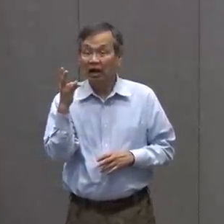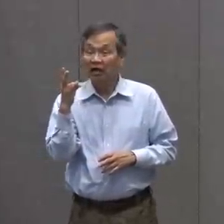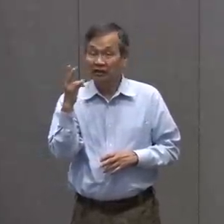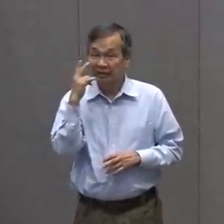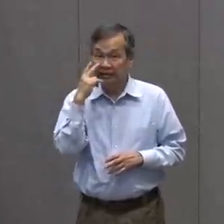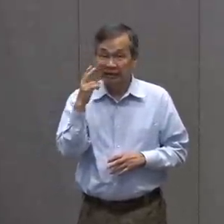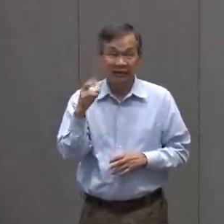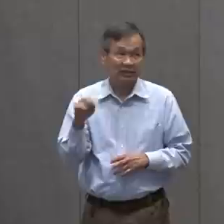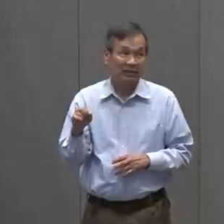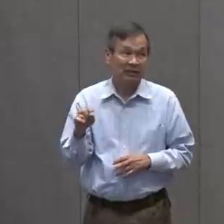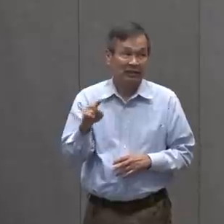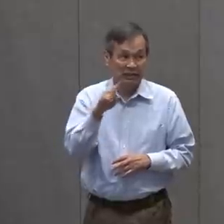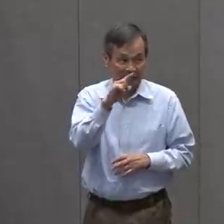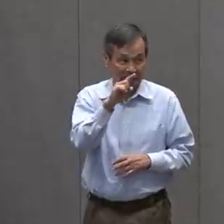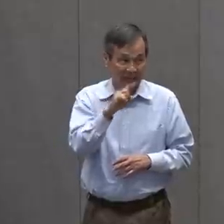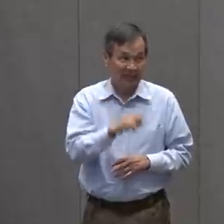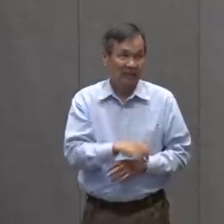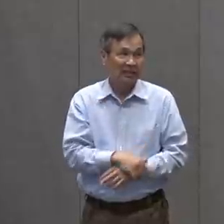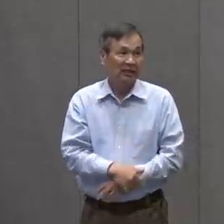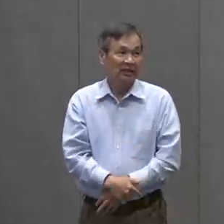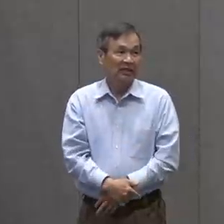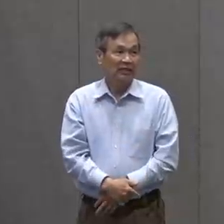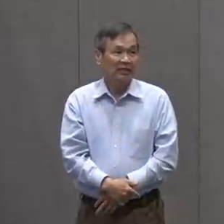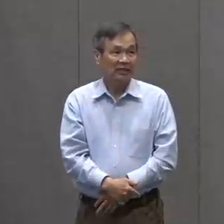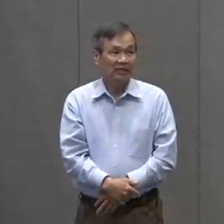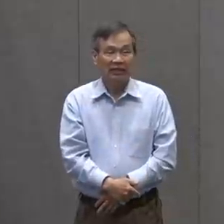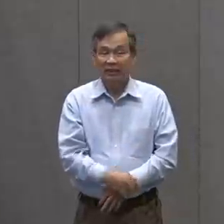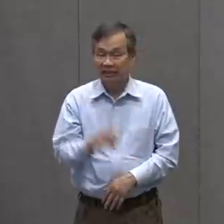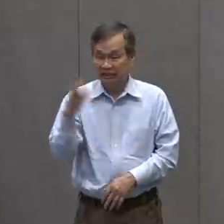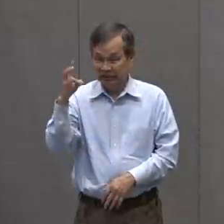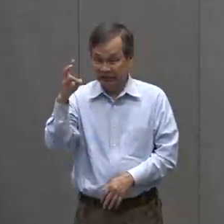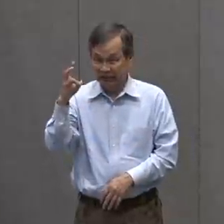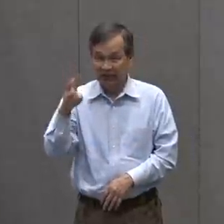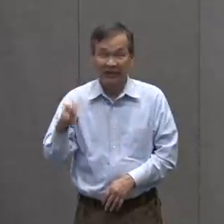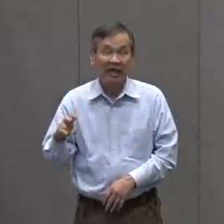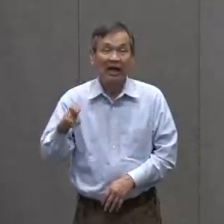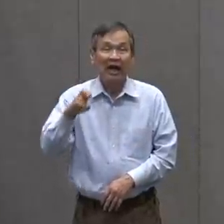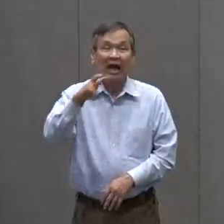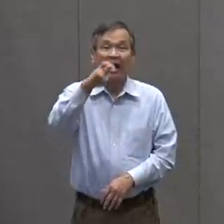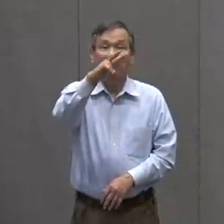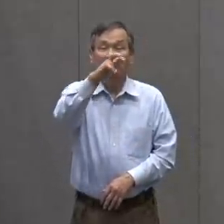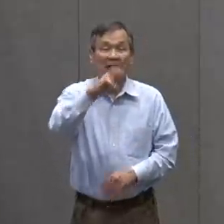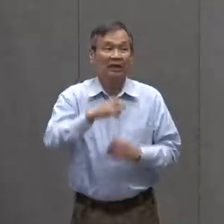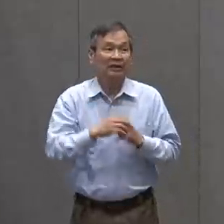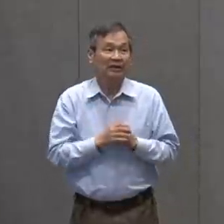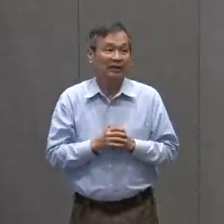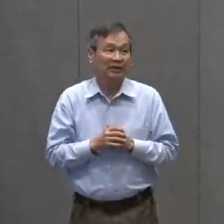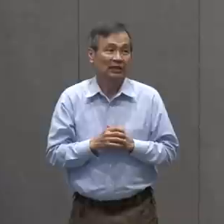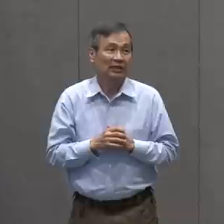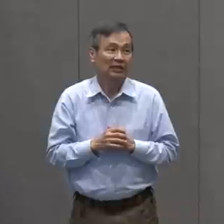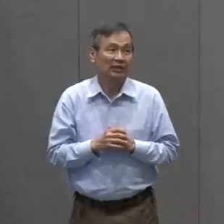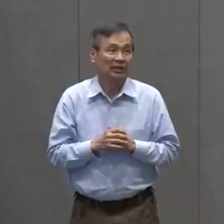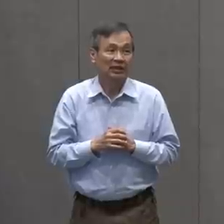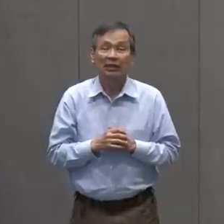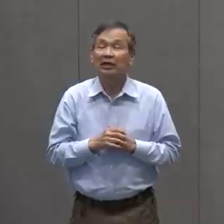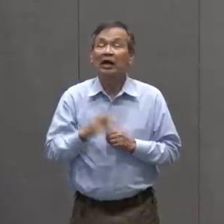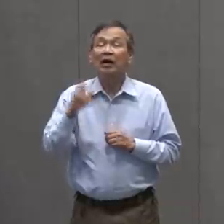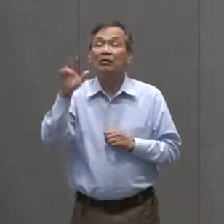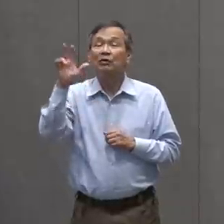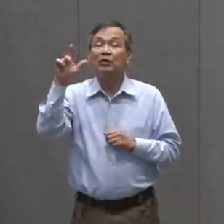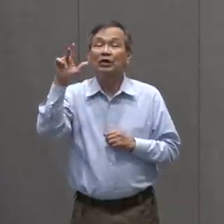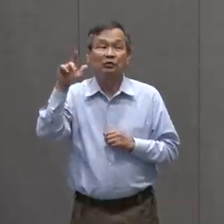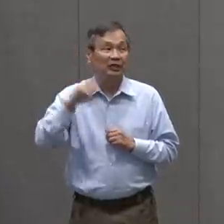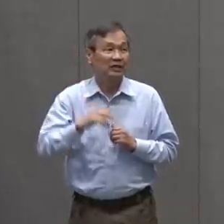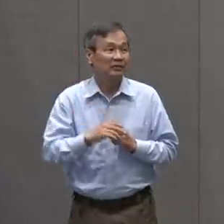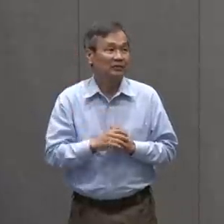I got a ladder. At 17, I'm going to climb up that ladder. And now I'm at 23.